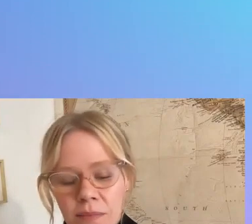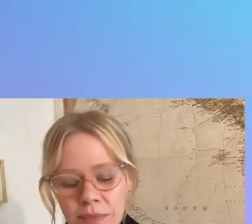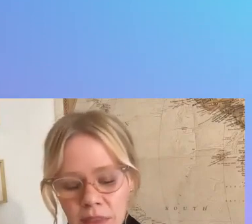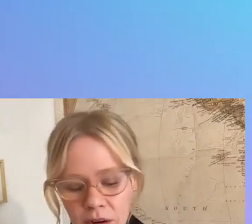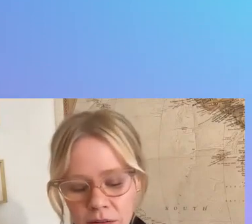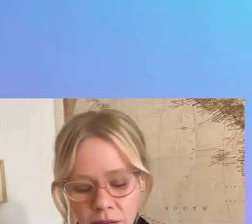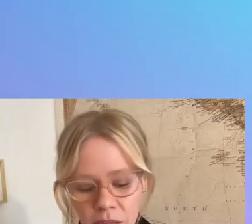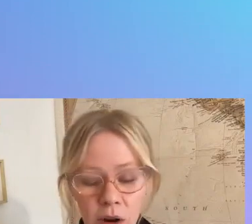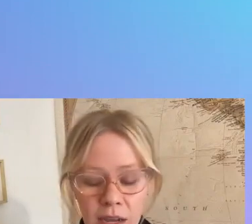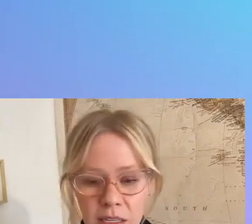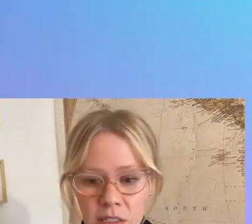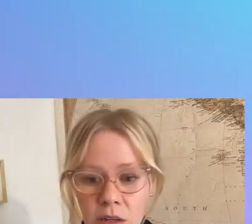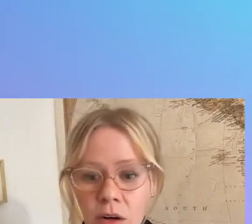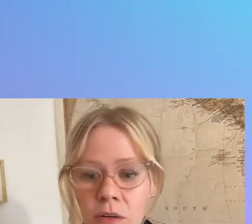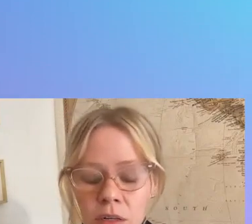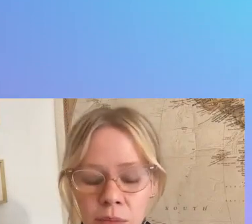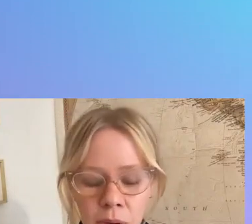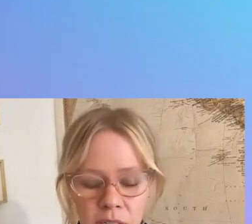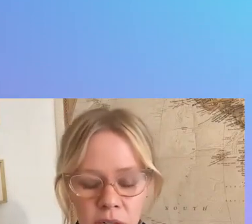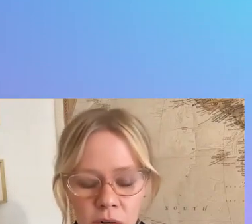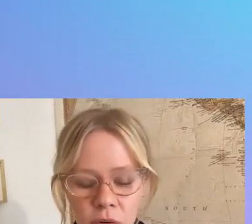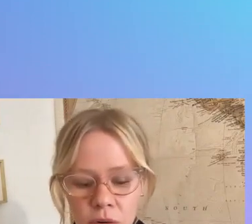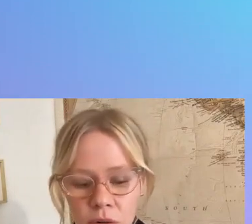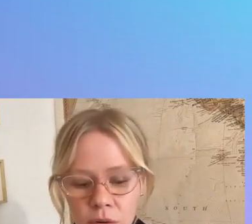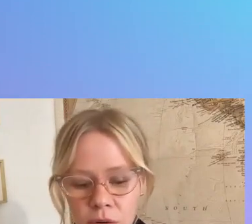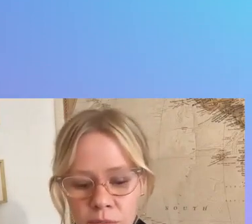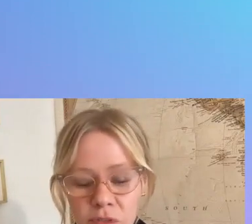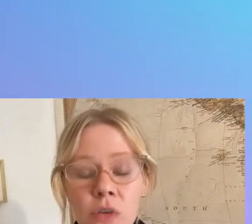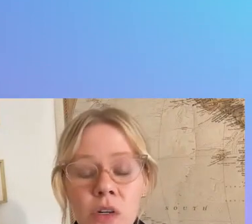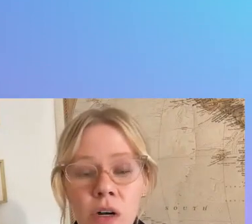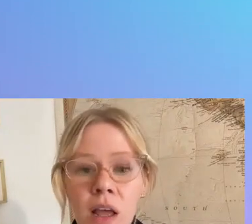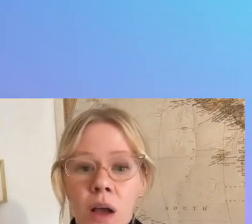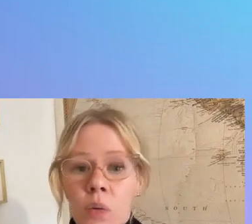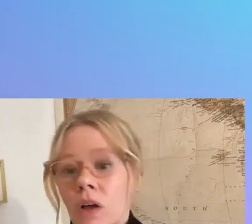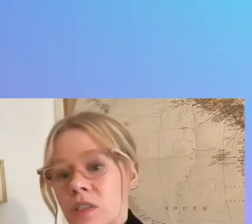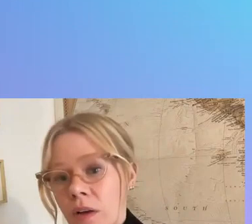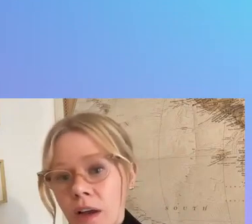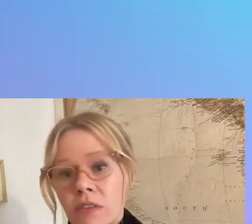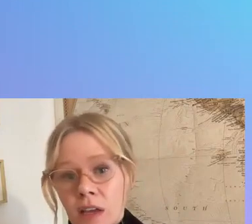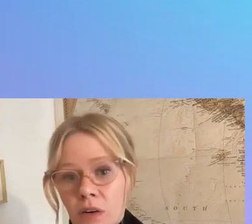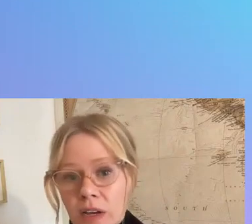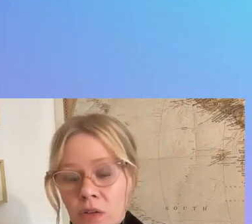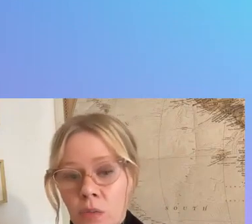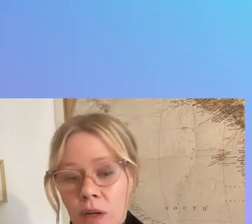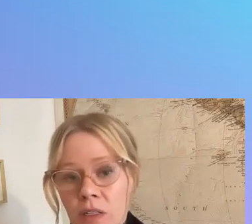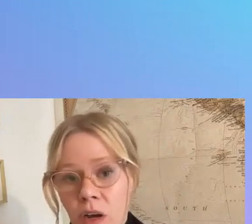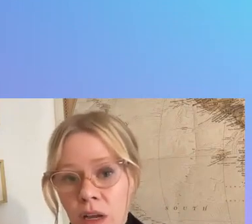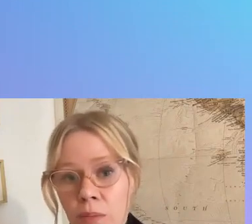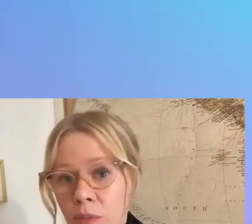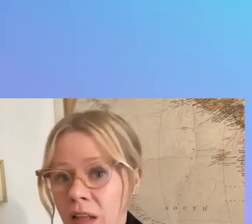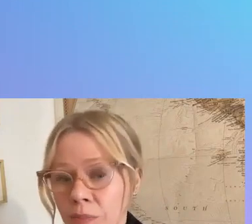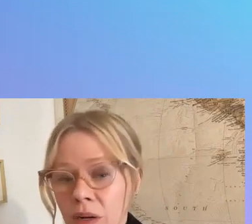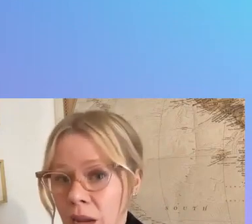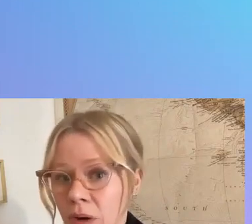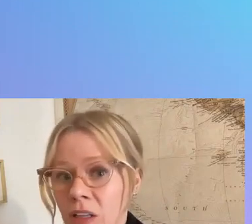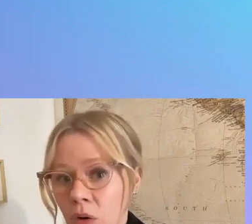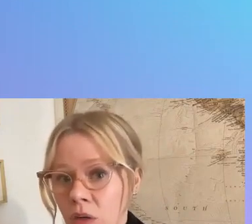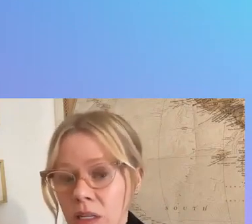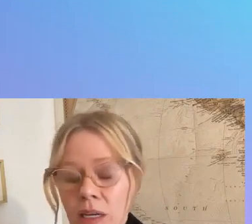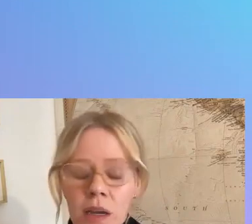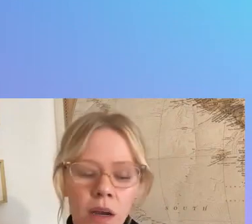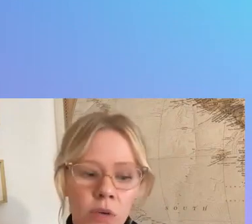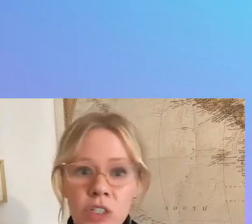had their either access to their own embosser or fuser. We also have the Andrew High School Braille and Talking Book